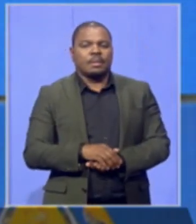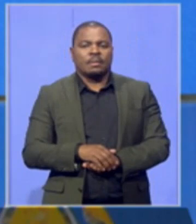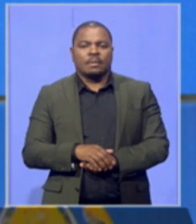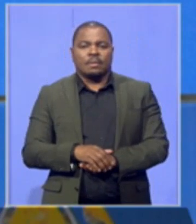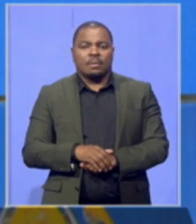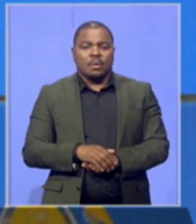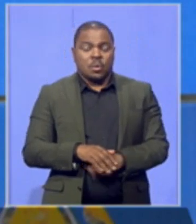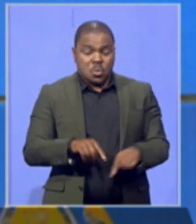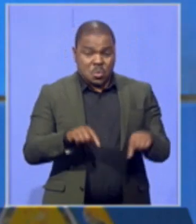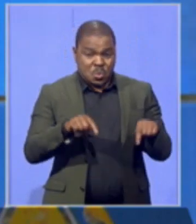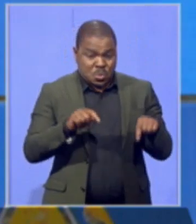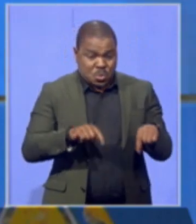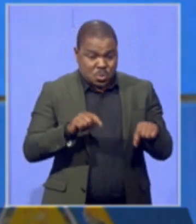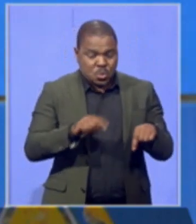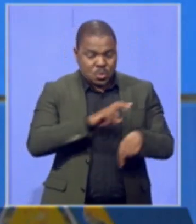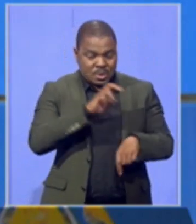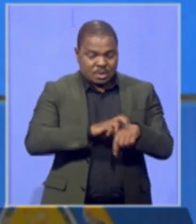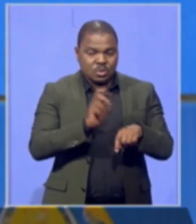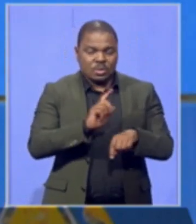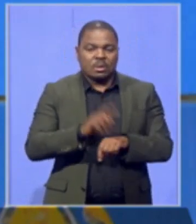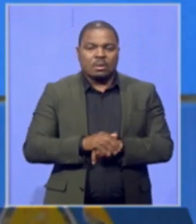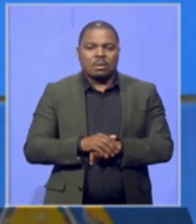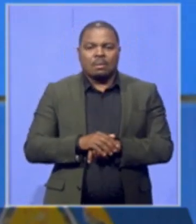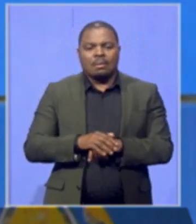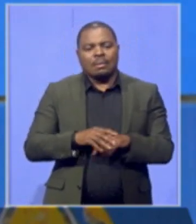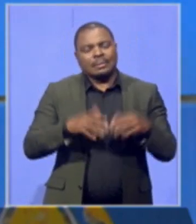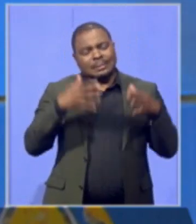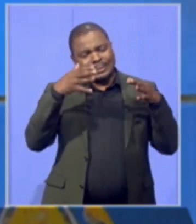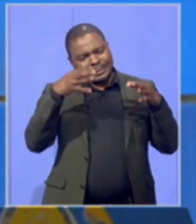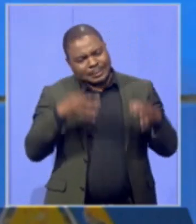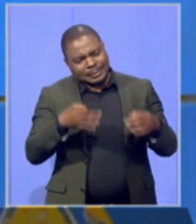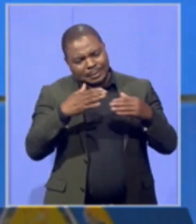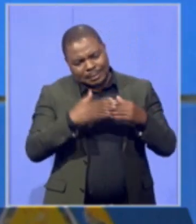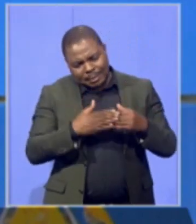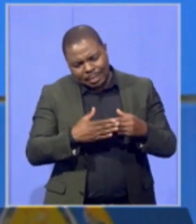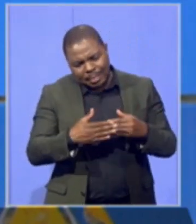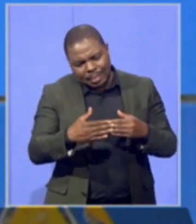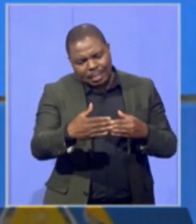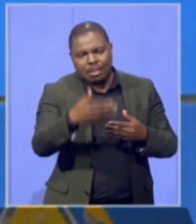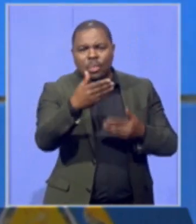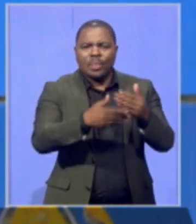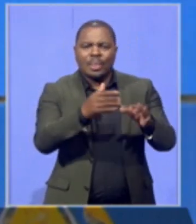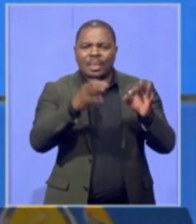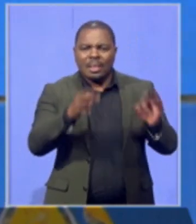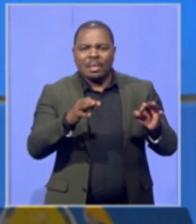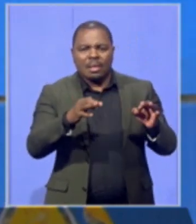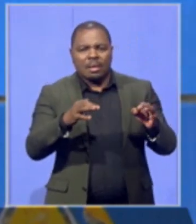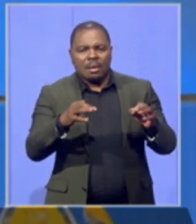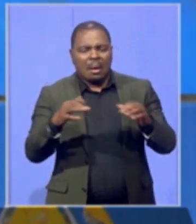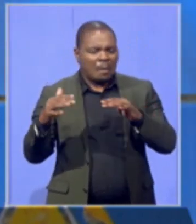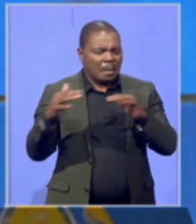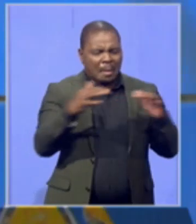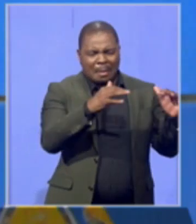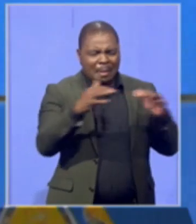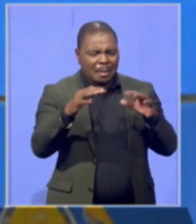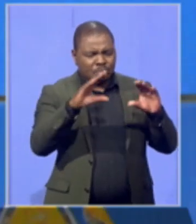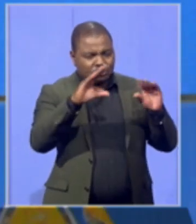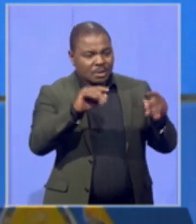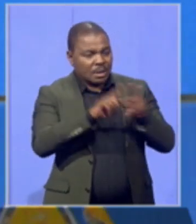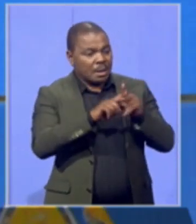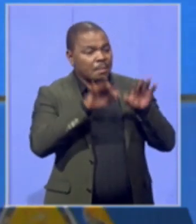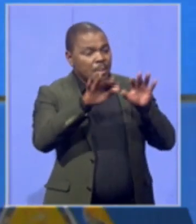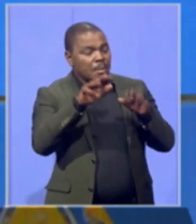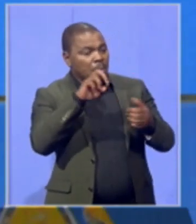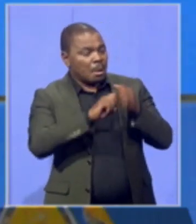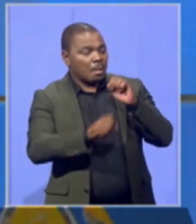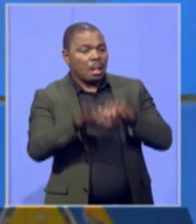immediately implement lasting solutions to the escalating conflict and humanitarian